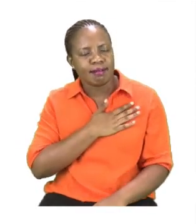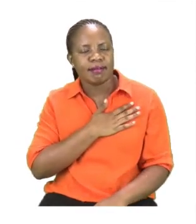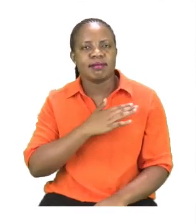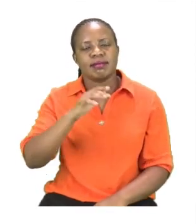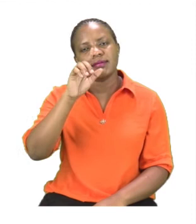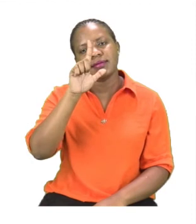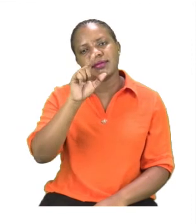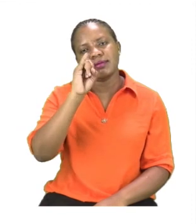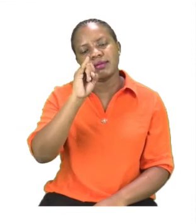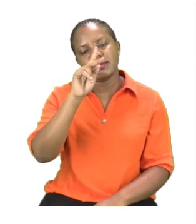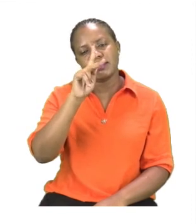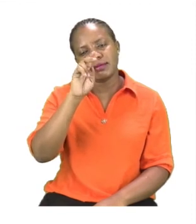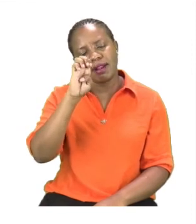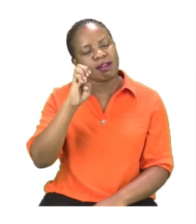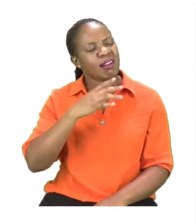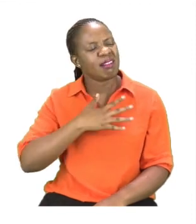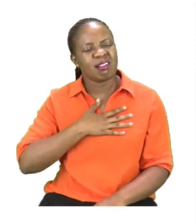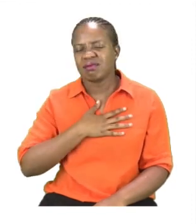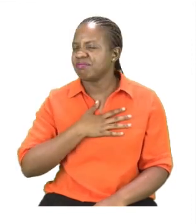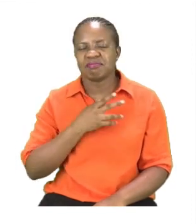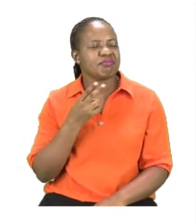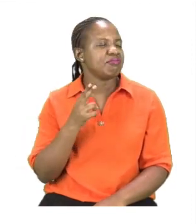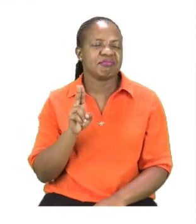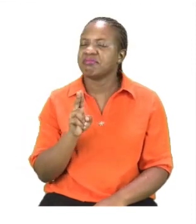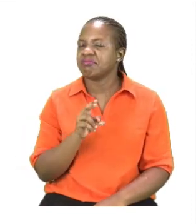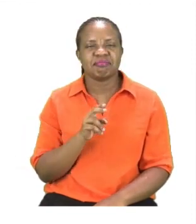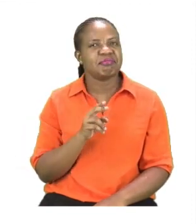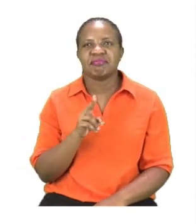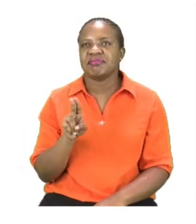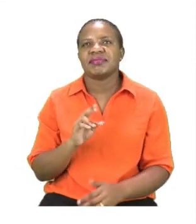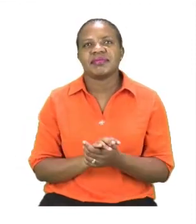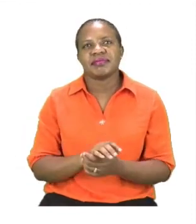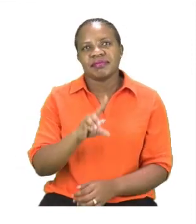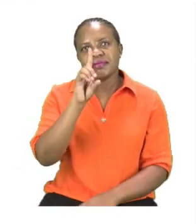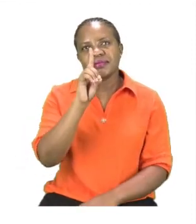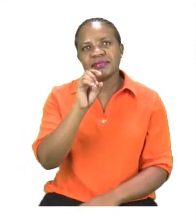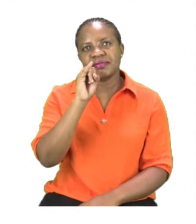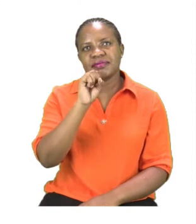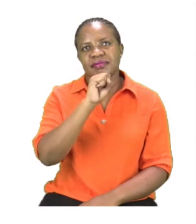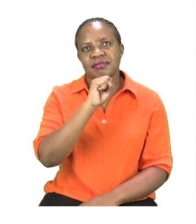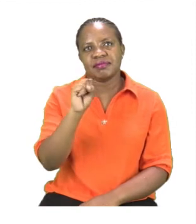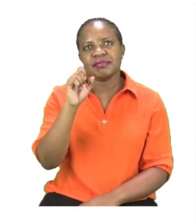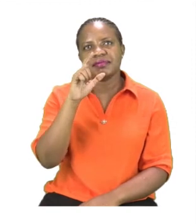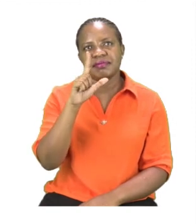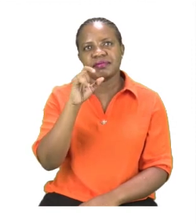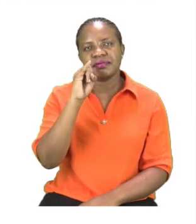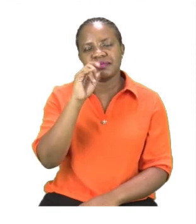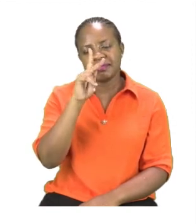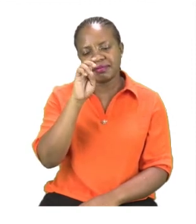also dislike. So our job first is to read and number the